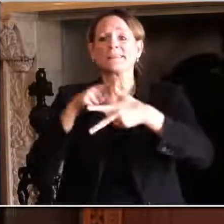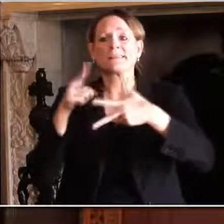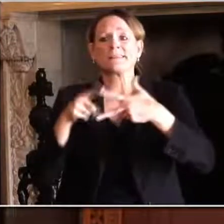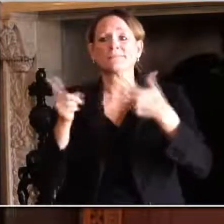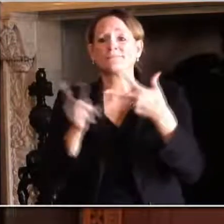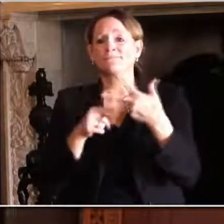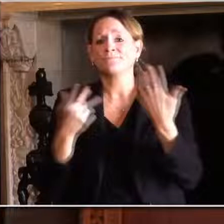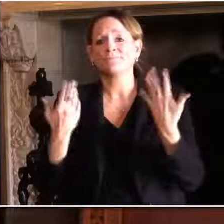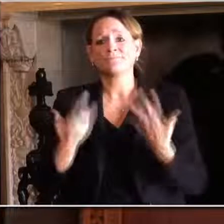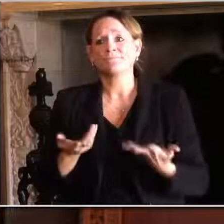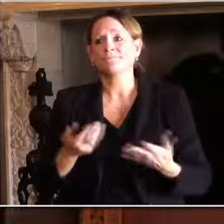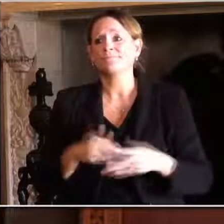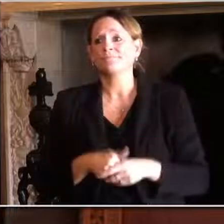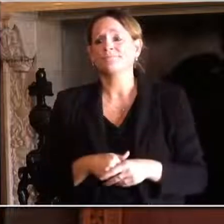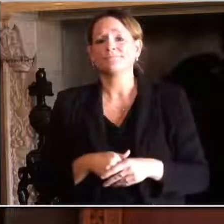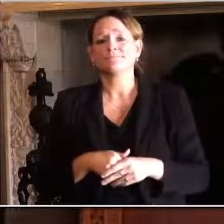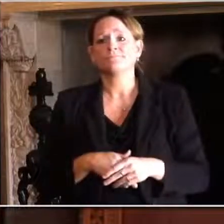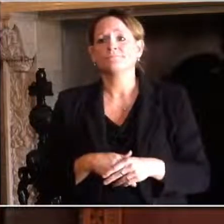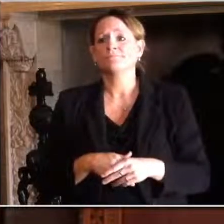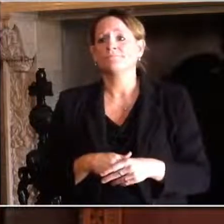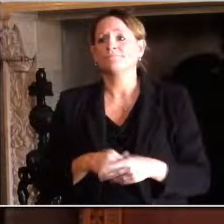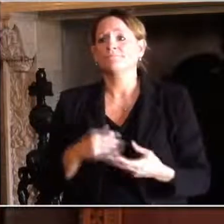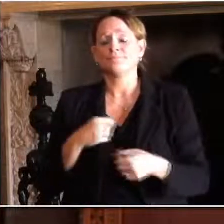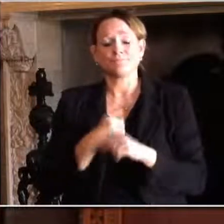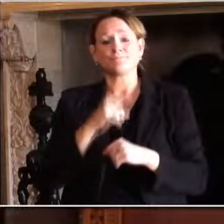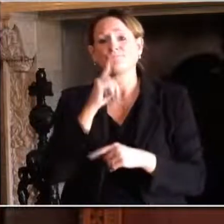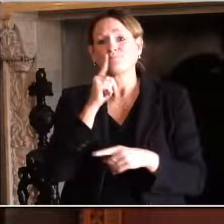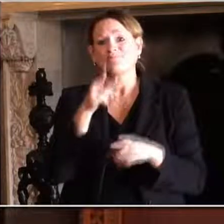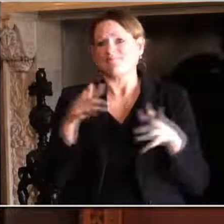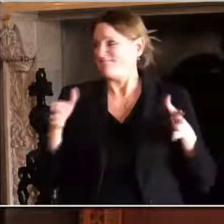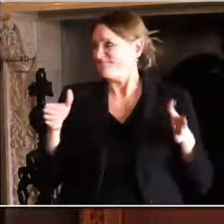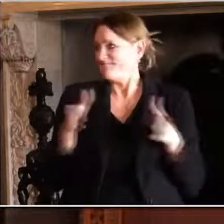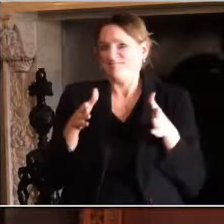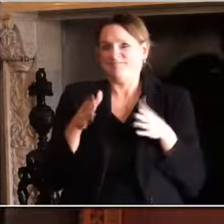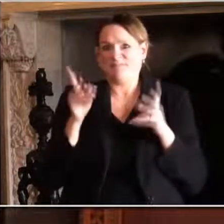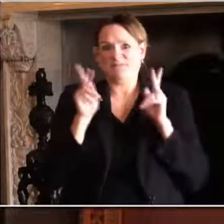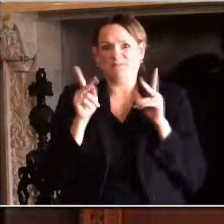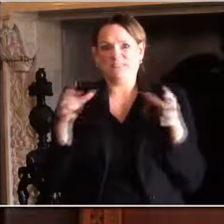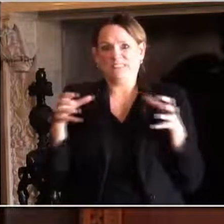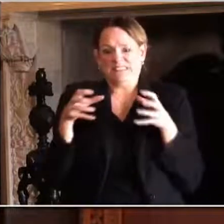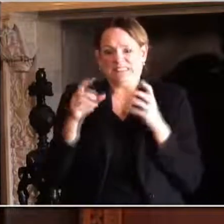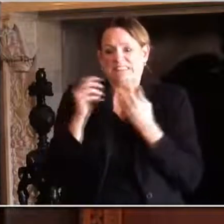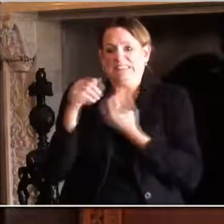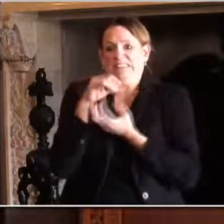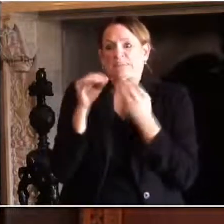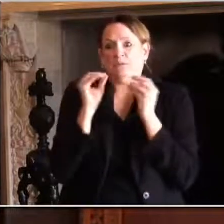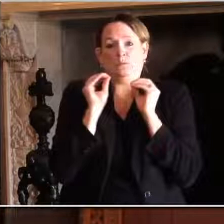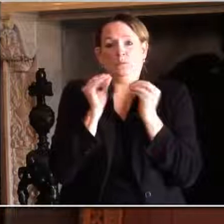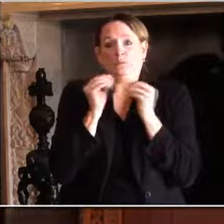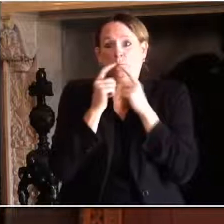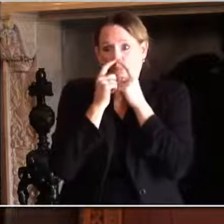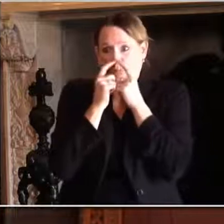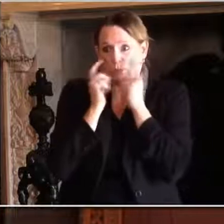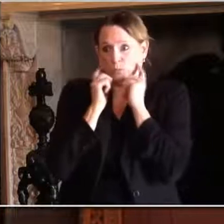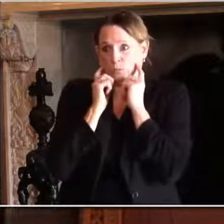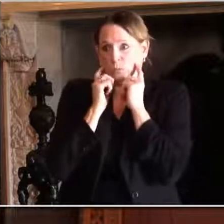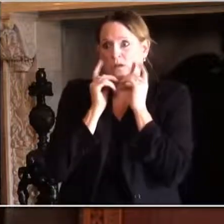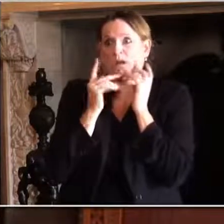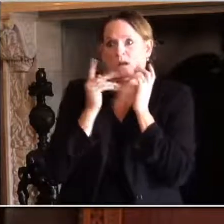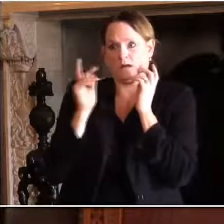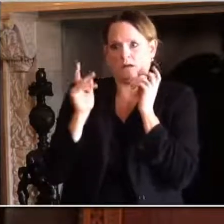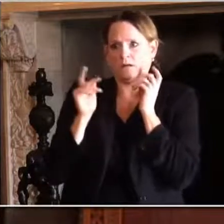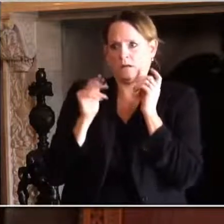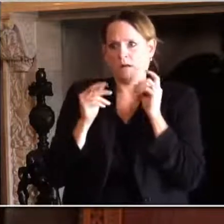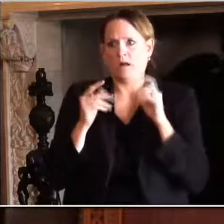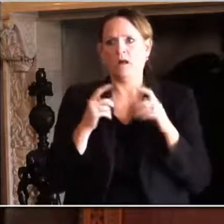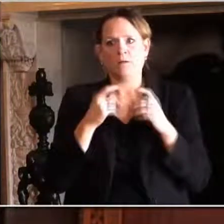find yourself in a small room with a whole bunch of people and no one's wearing a mask, you might want to get the hell out of there. There's